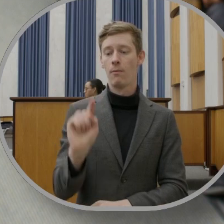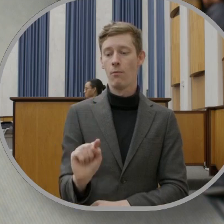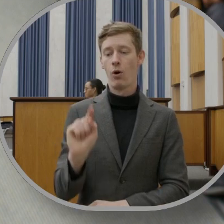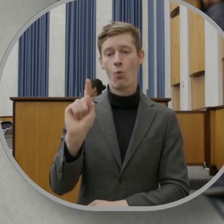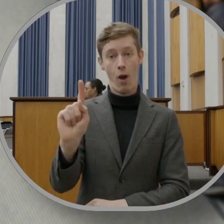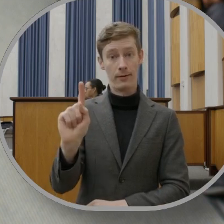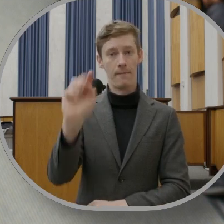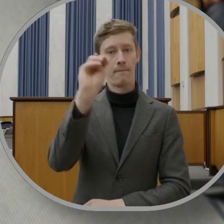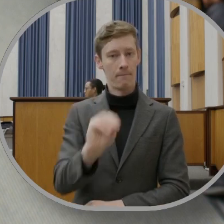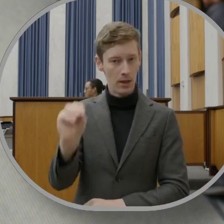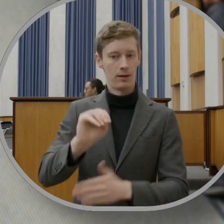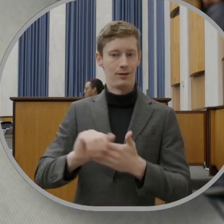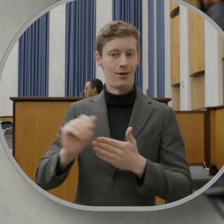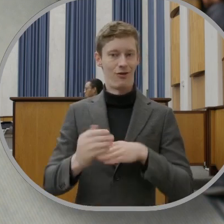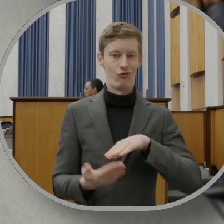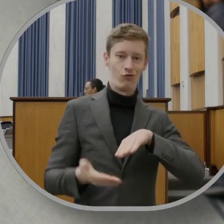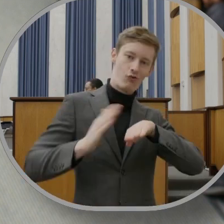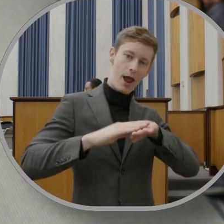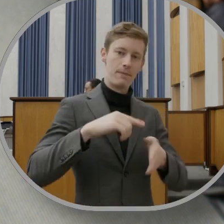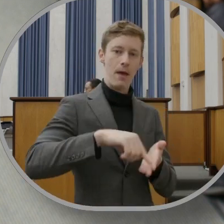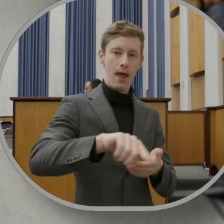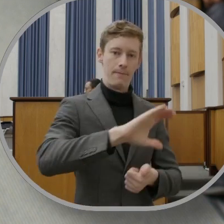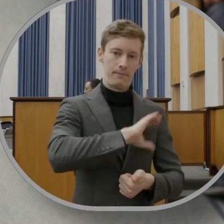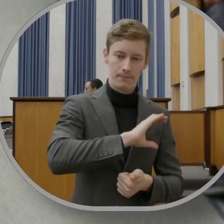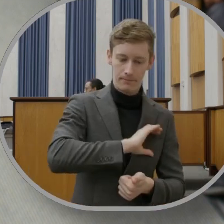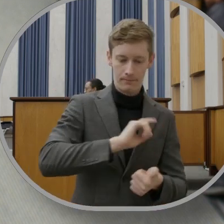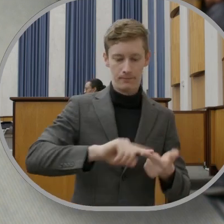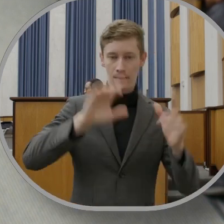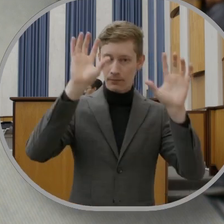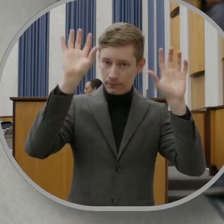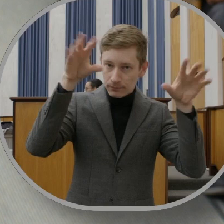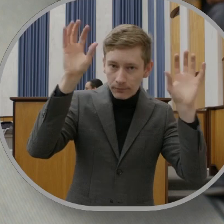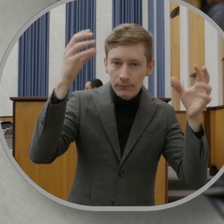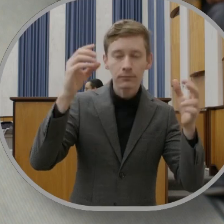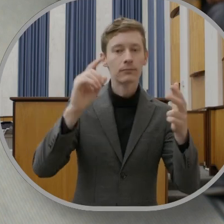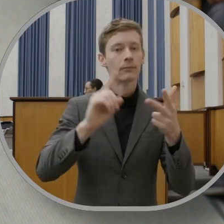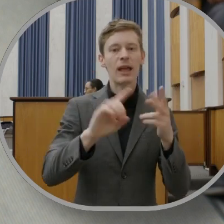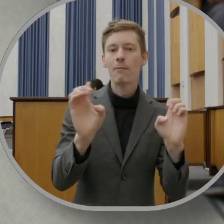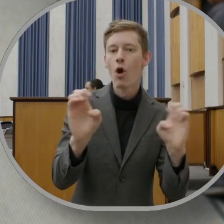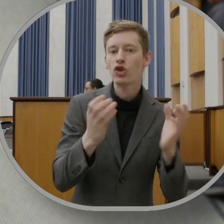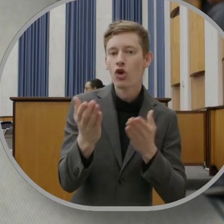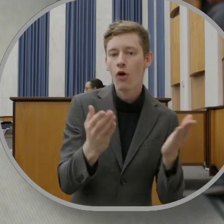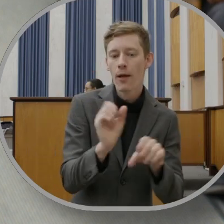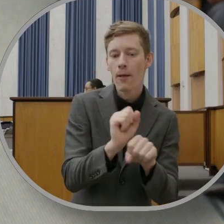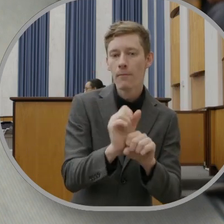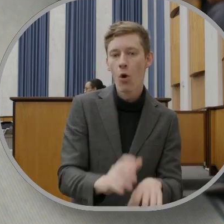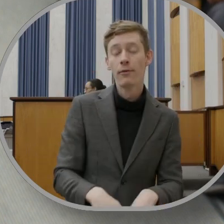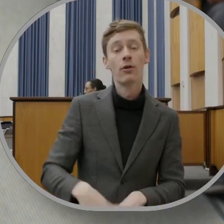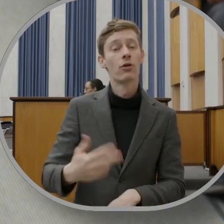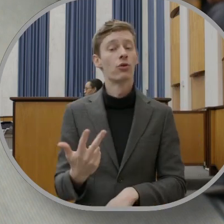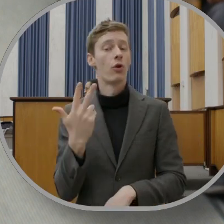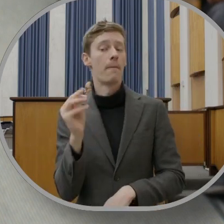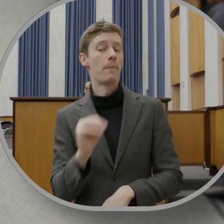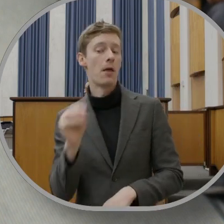to raise pay for our police officers, firefighters, and emergency services employees. $3 million for our